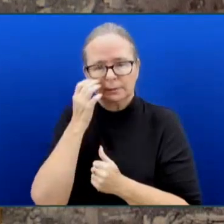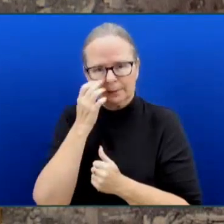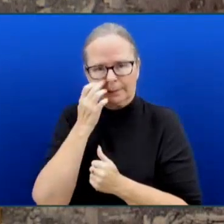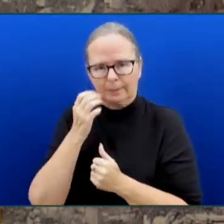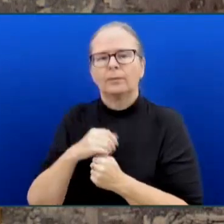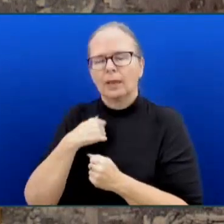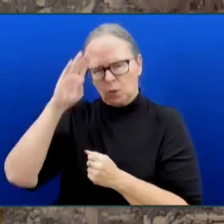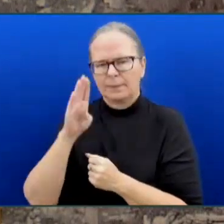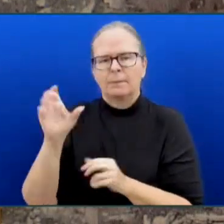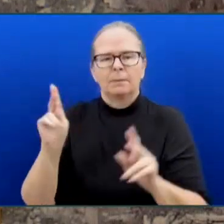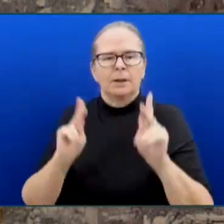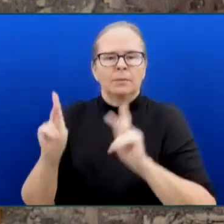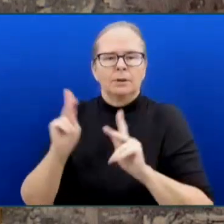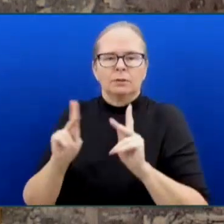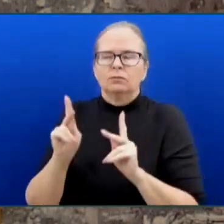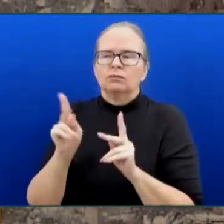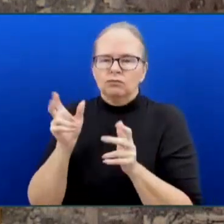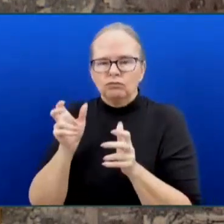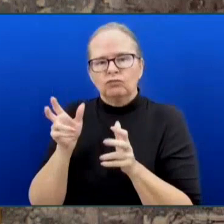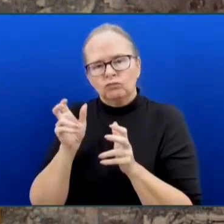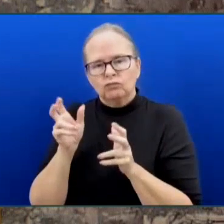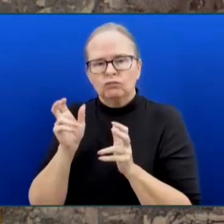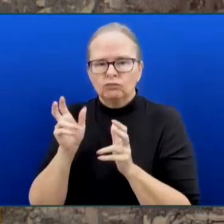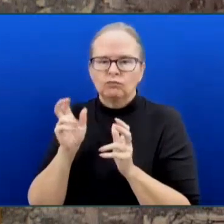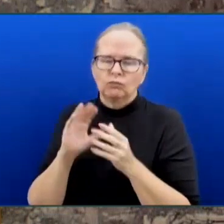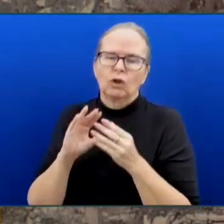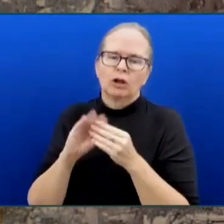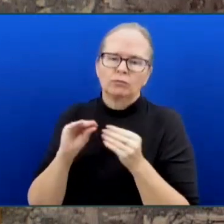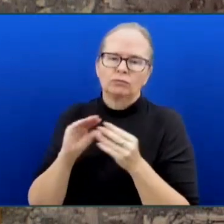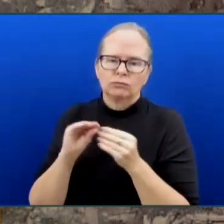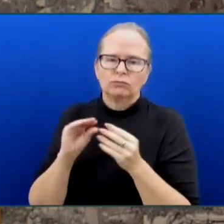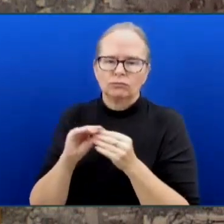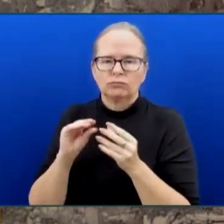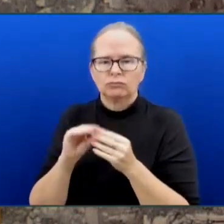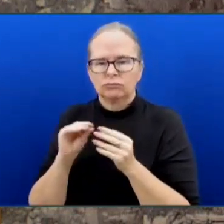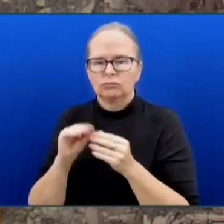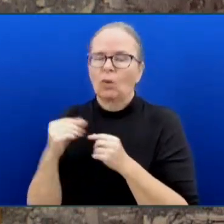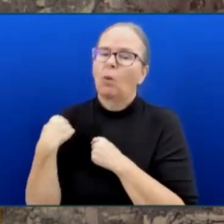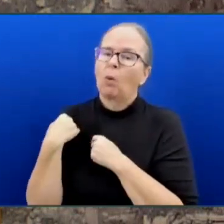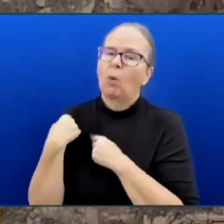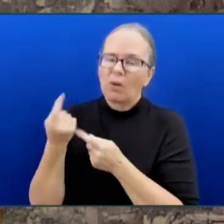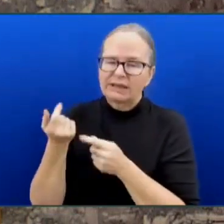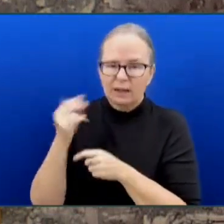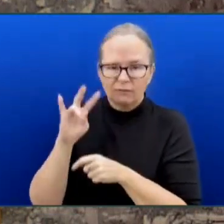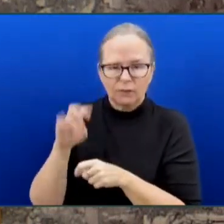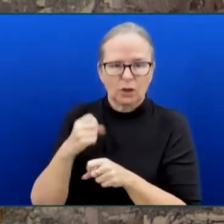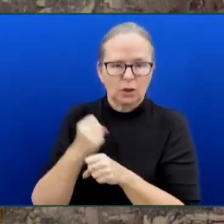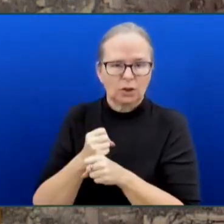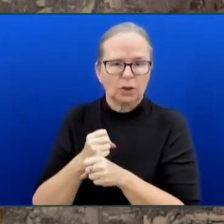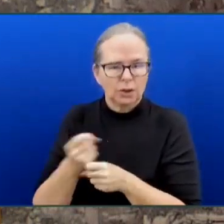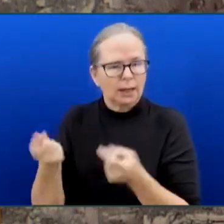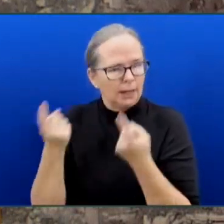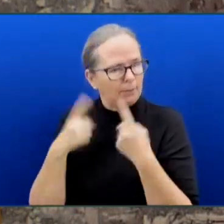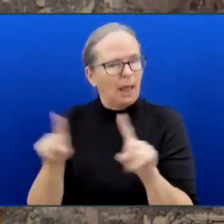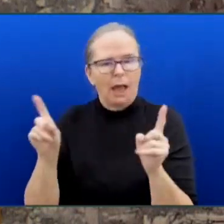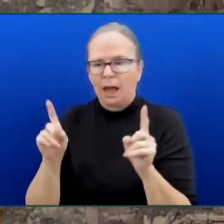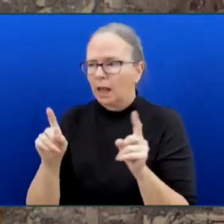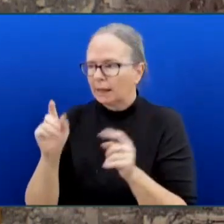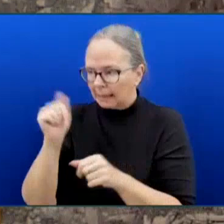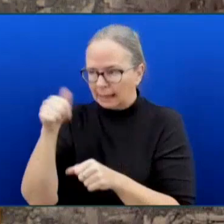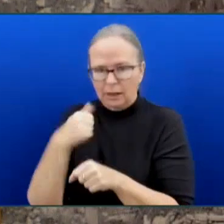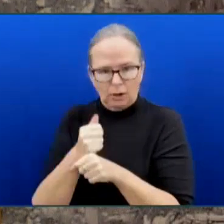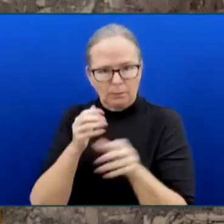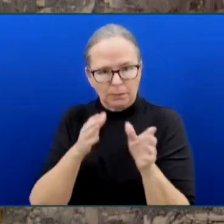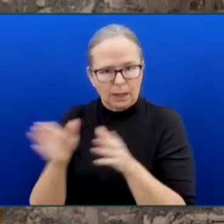7 years of government, the NDP finally introduced a 10-year cancer plan. But the reality is that BC cancer wait times are